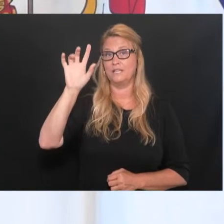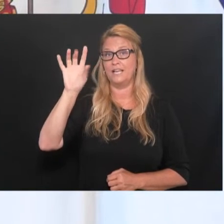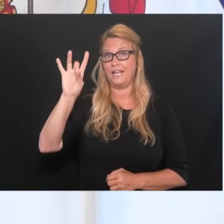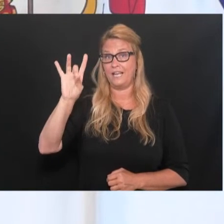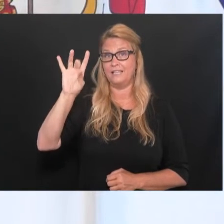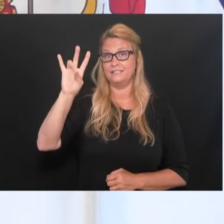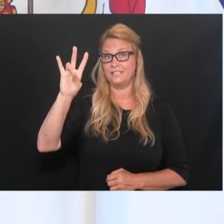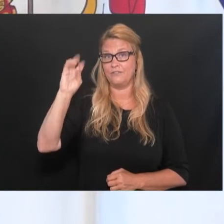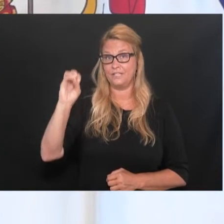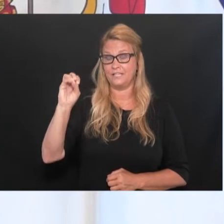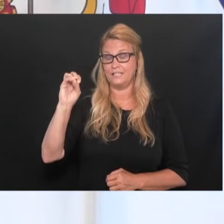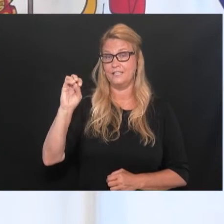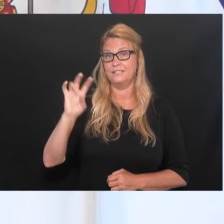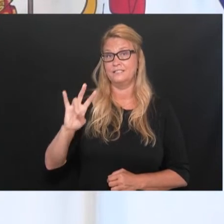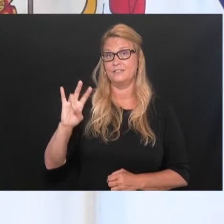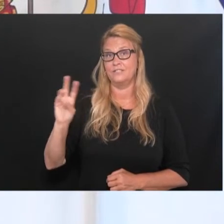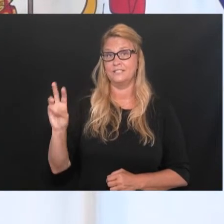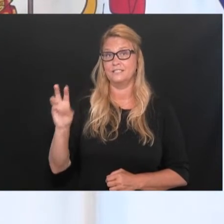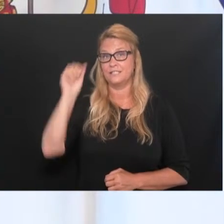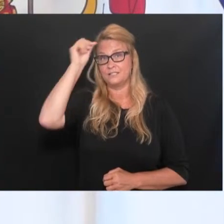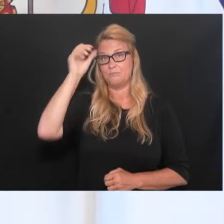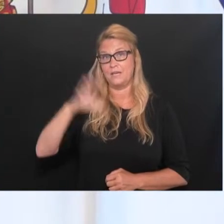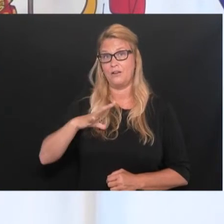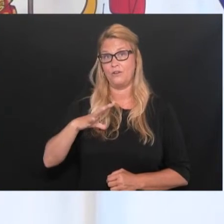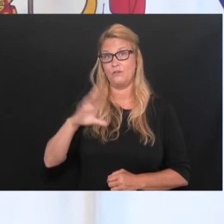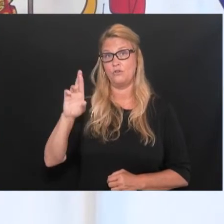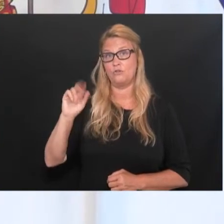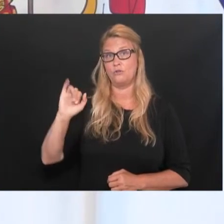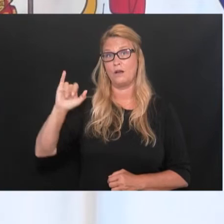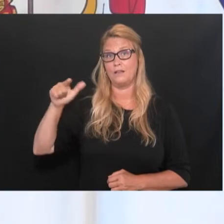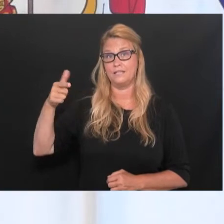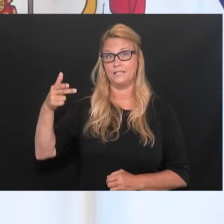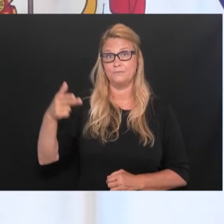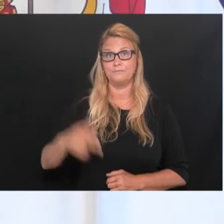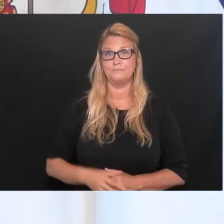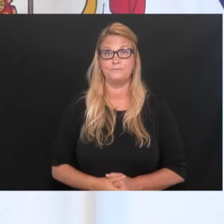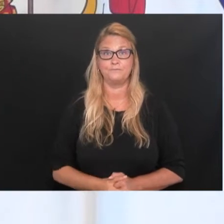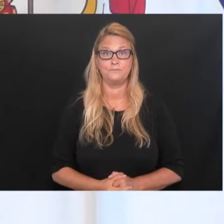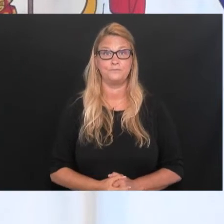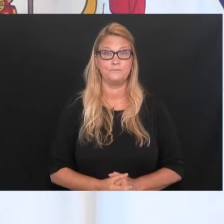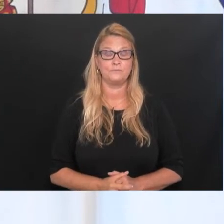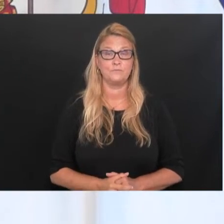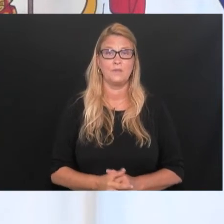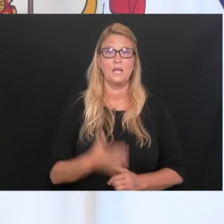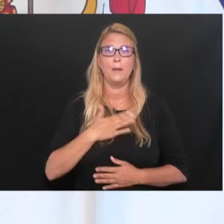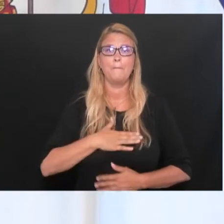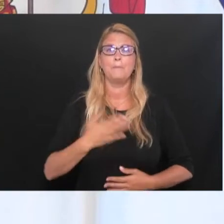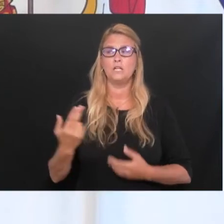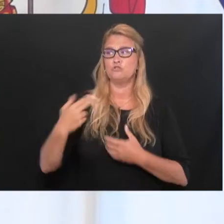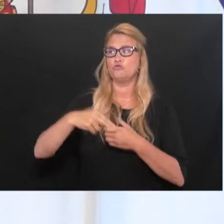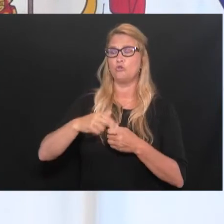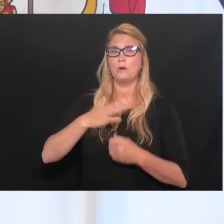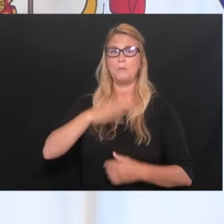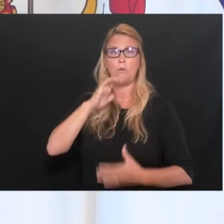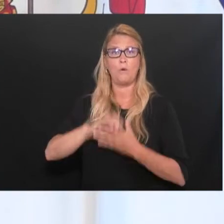2,870th death is a 76-year-old male from Raleigh County. Please join Kathy and I,